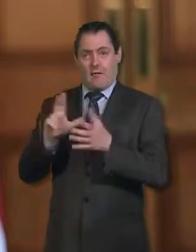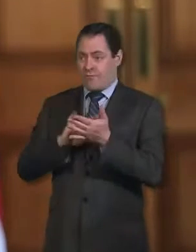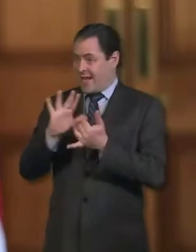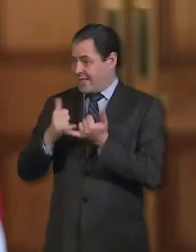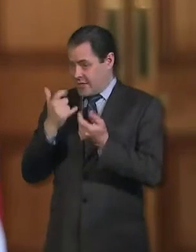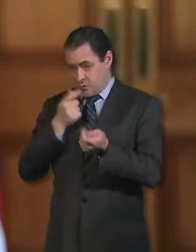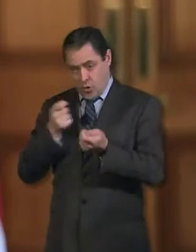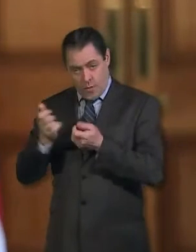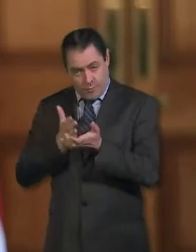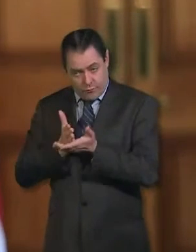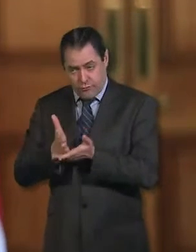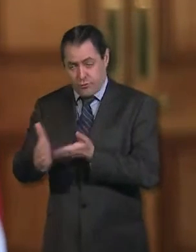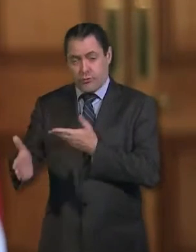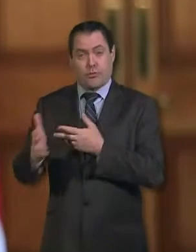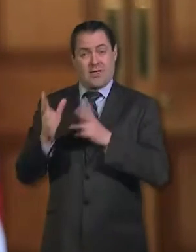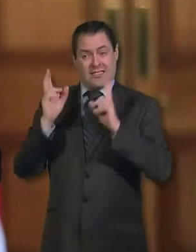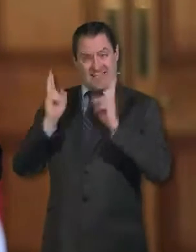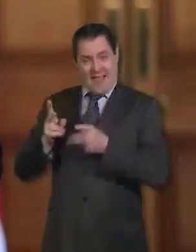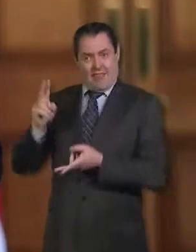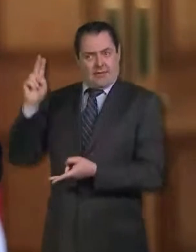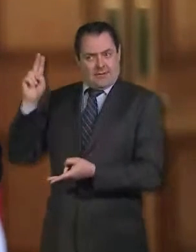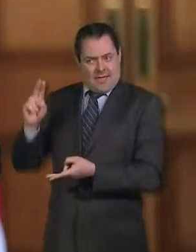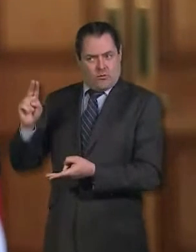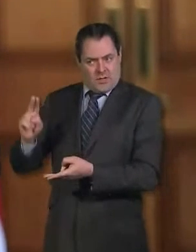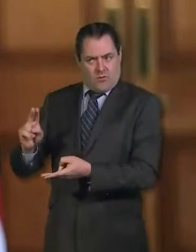falling. We must keep our resolve.